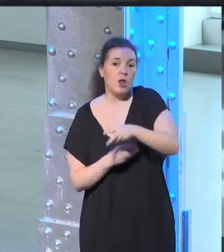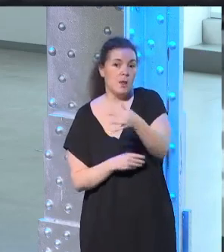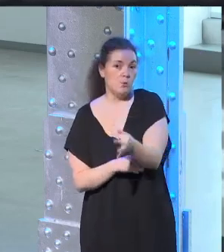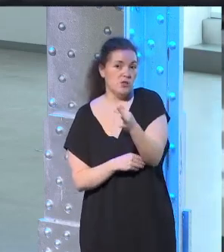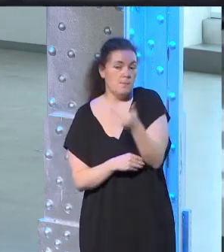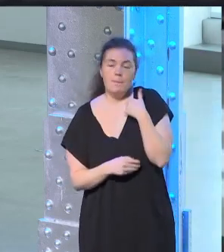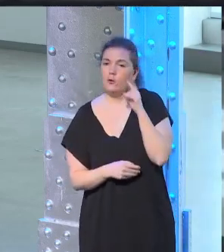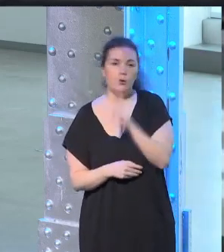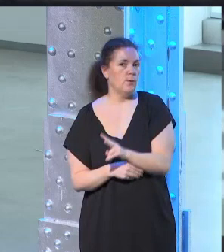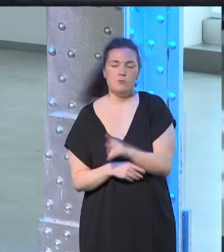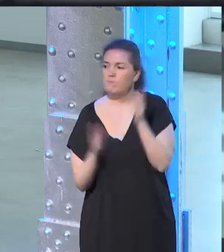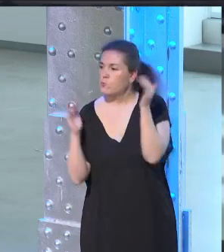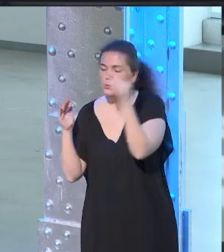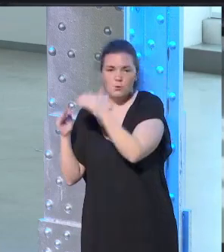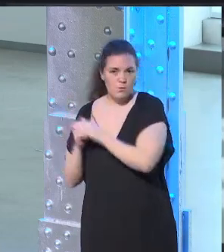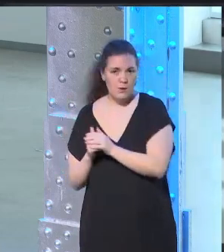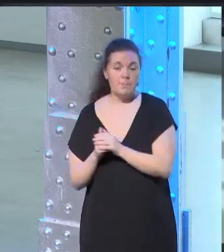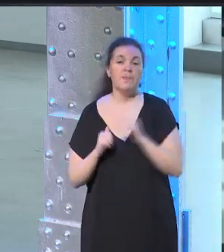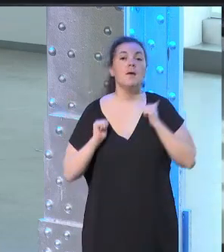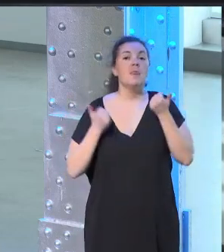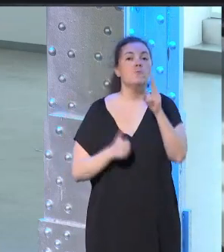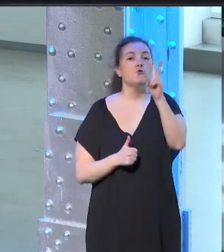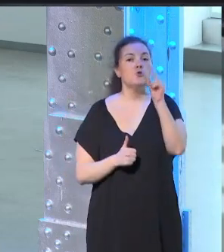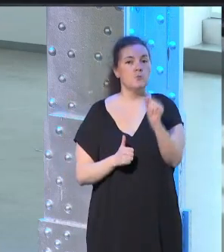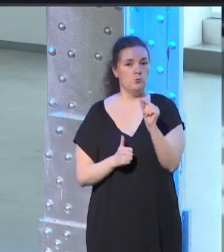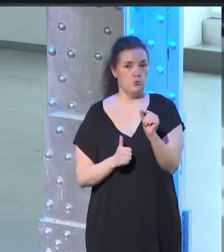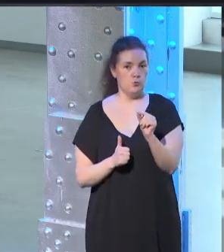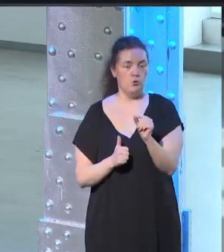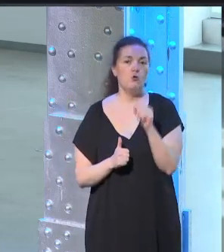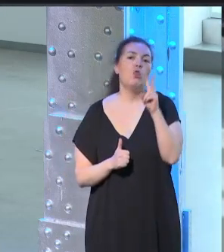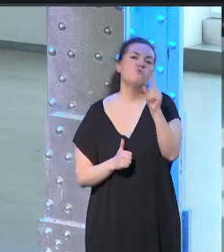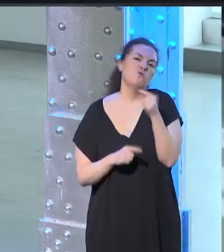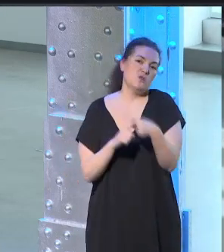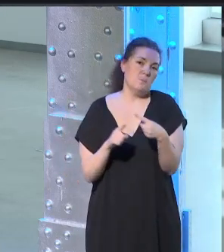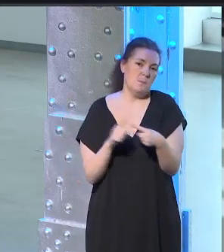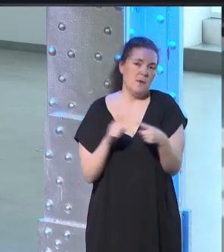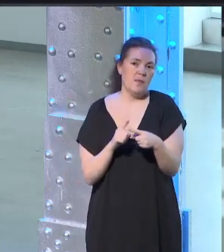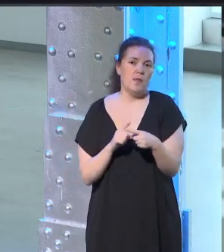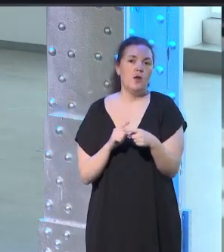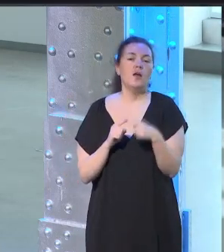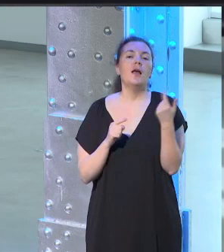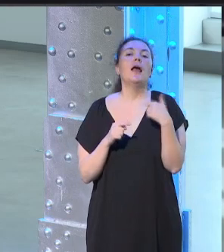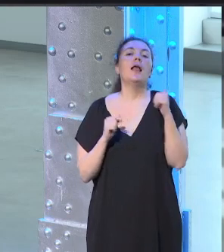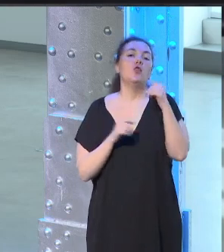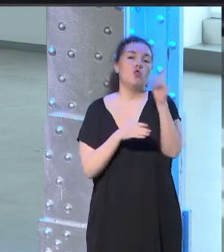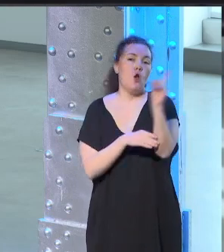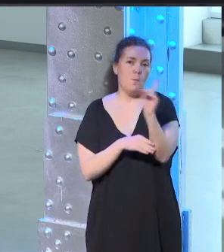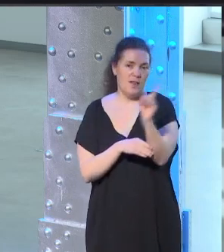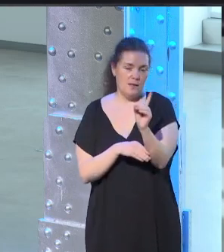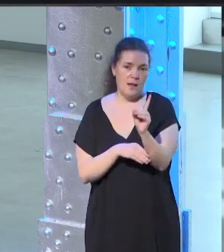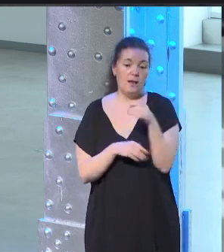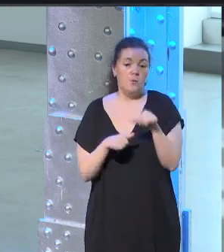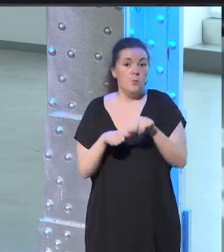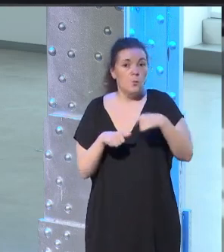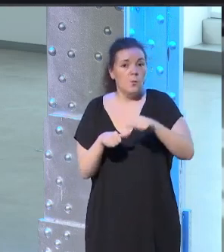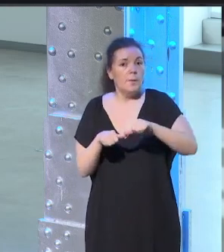no la vemos por ninguna parte. Comenzamos con esos dos minutos y medio, del tráiler de este documental, y a partir de